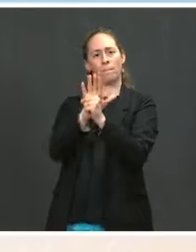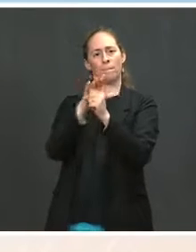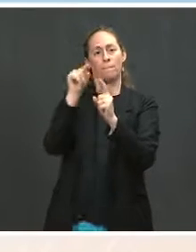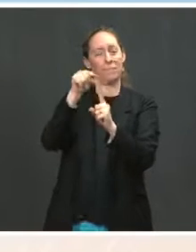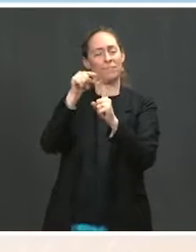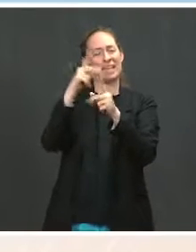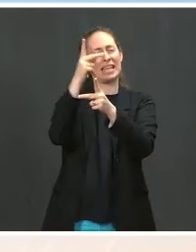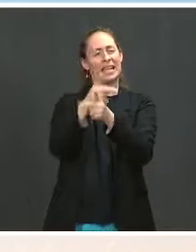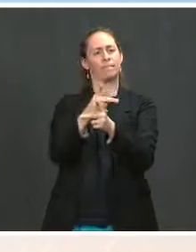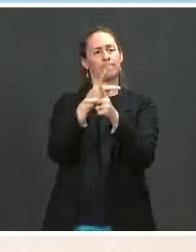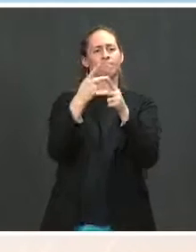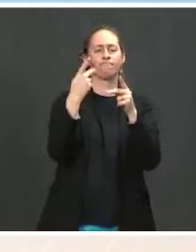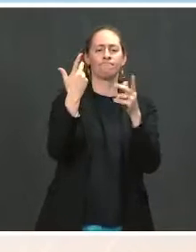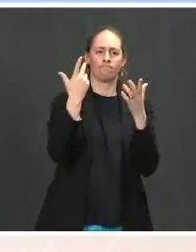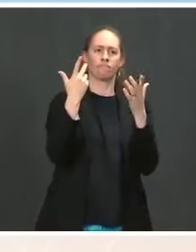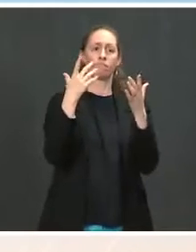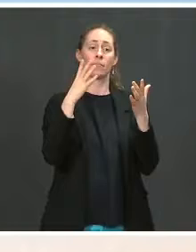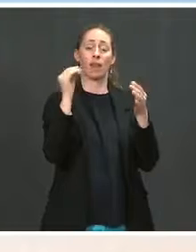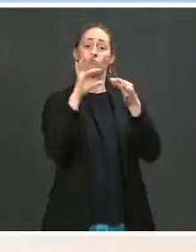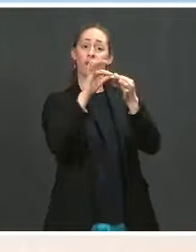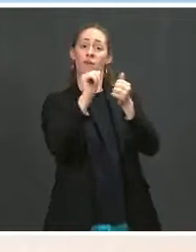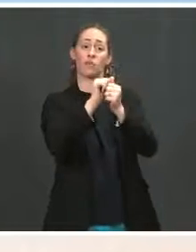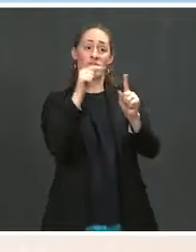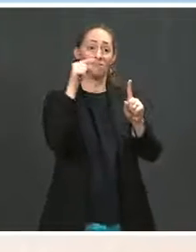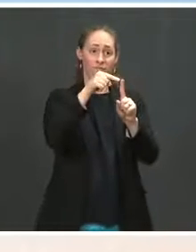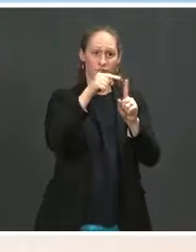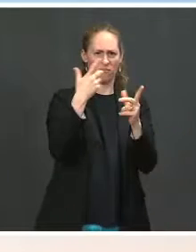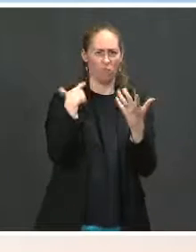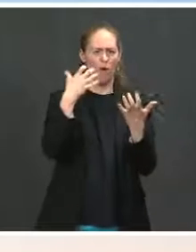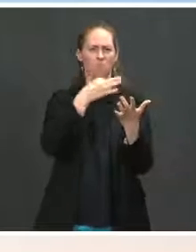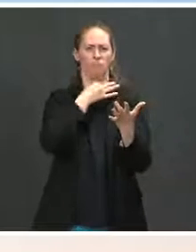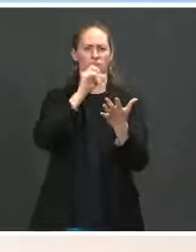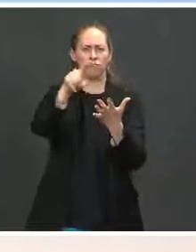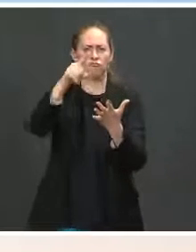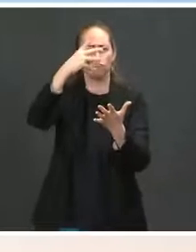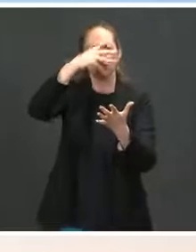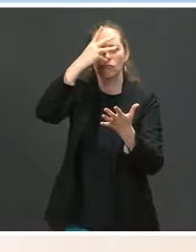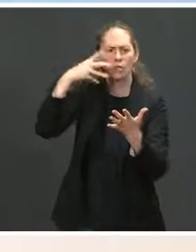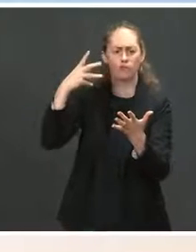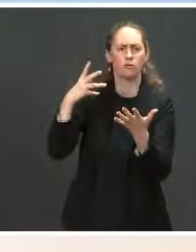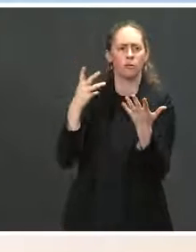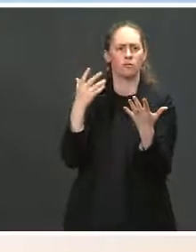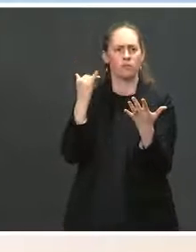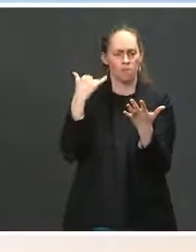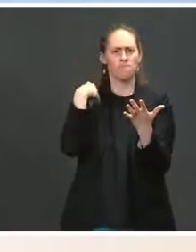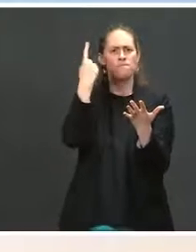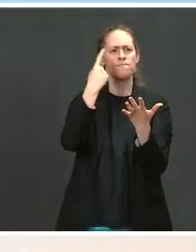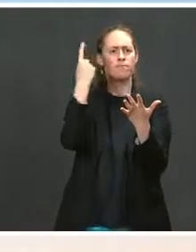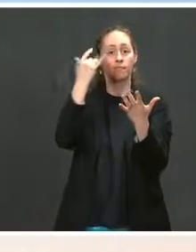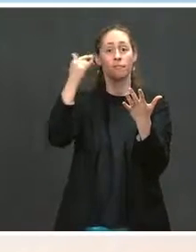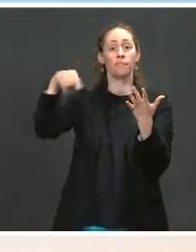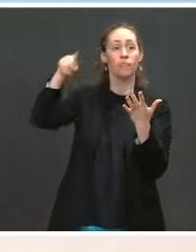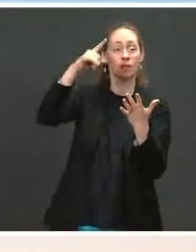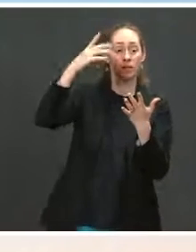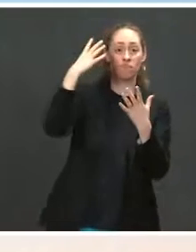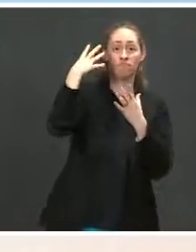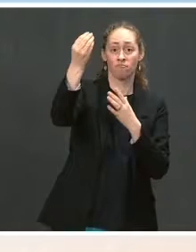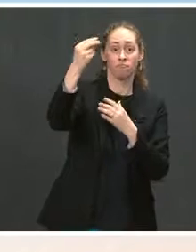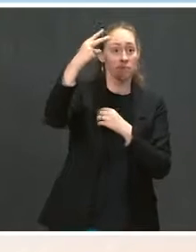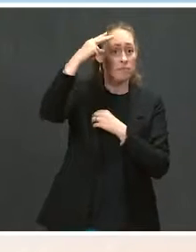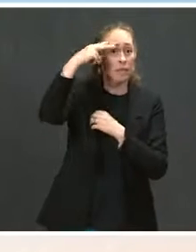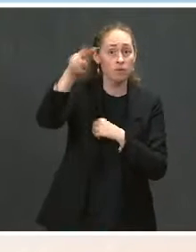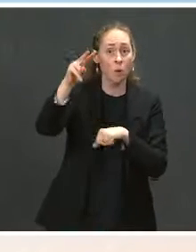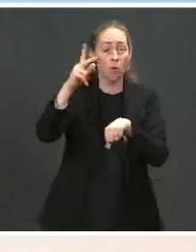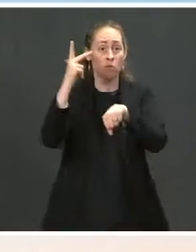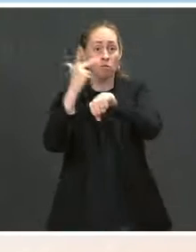one on immigration. Vice President Harris just said that her first trip abroad, and it looks like it's going to be to Mexico and Guatemala, but she suggested she won't be